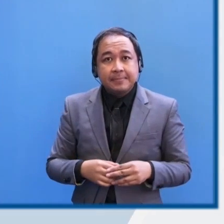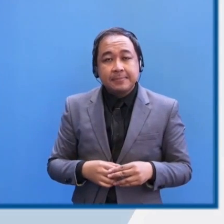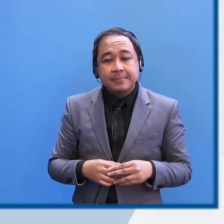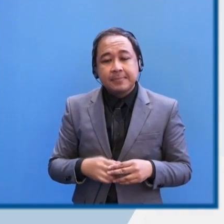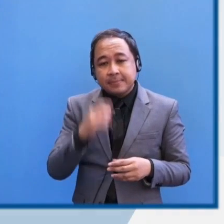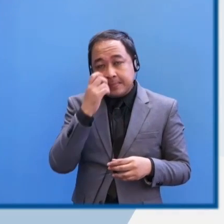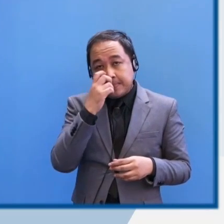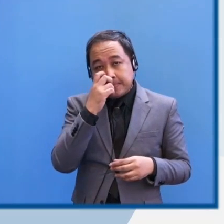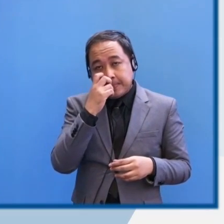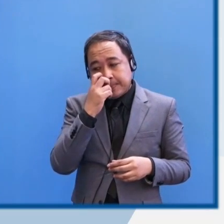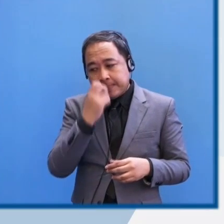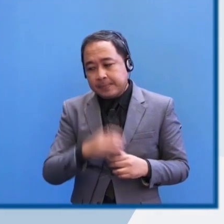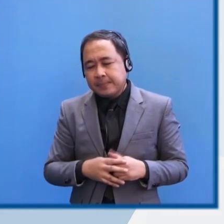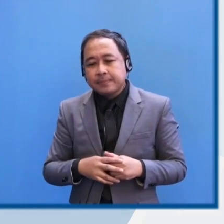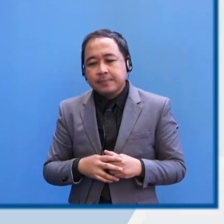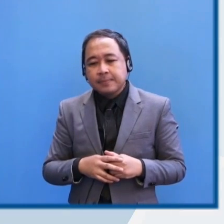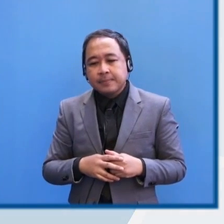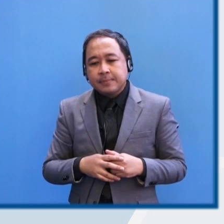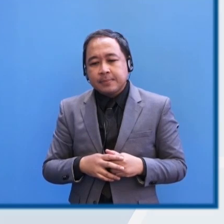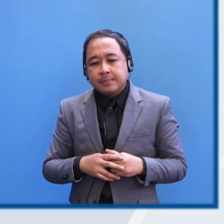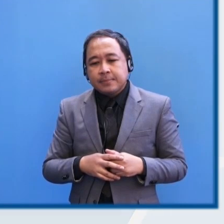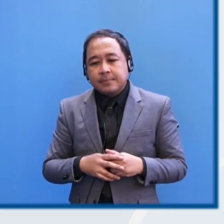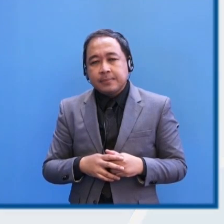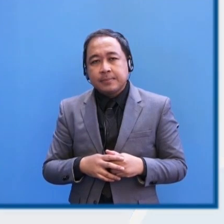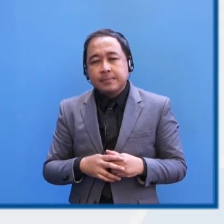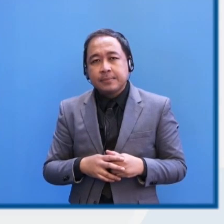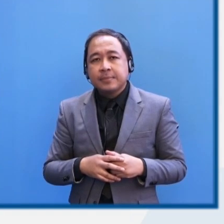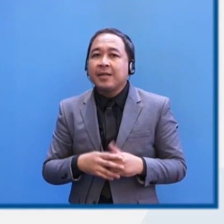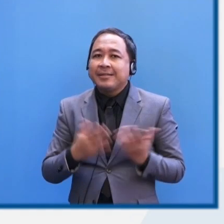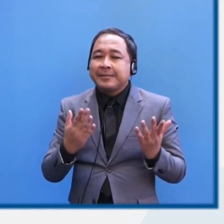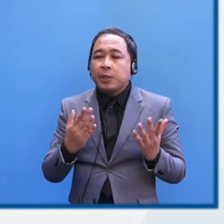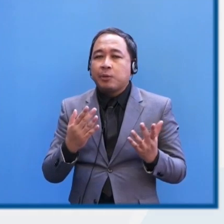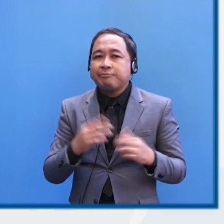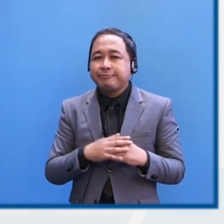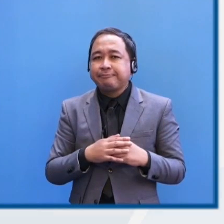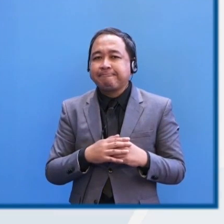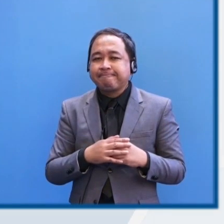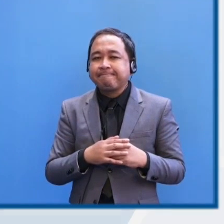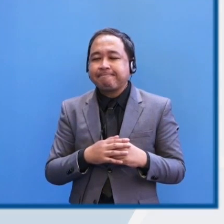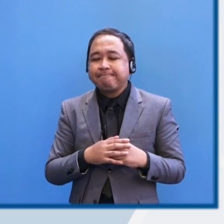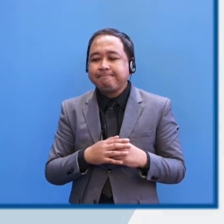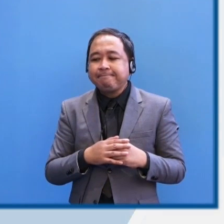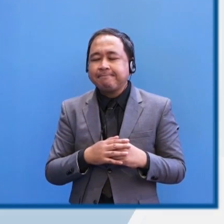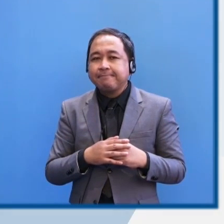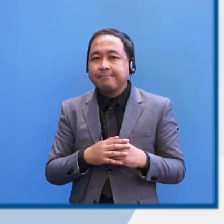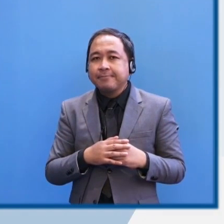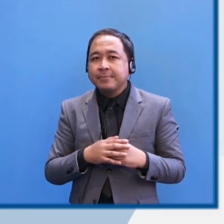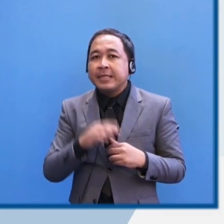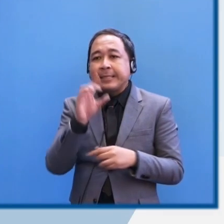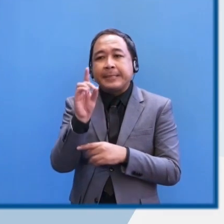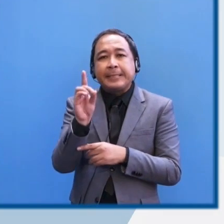I mean, it is a well-known, say, bottleneck of disaster